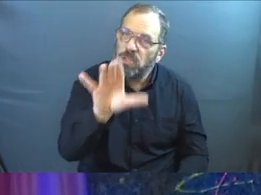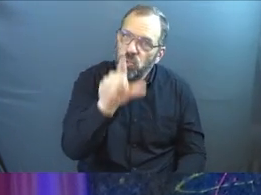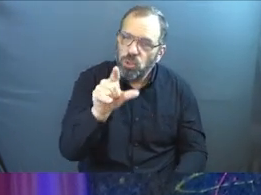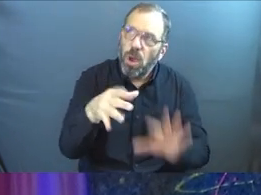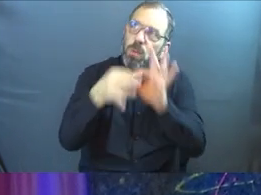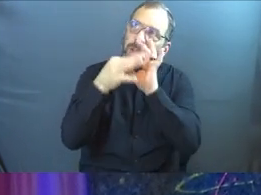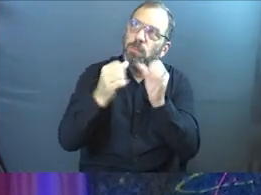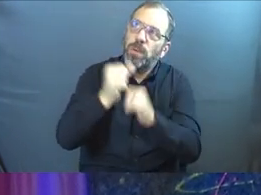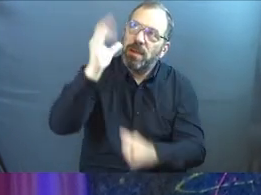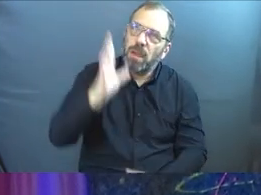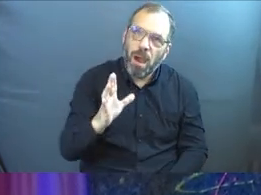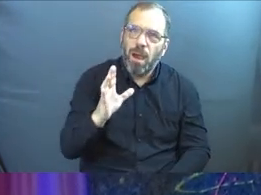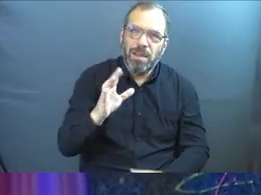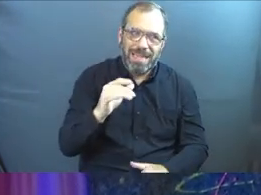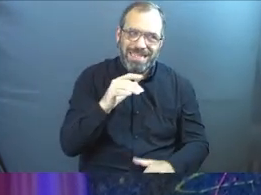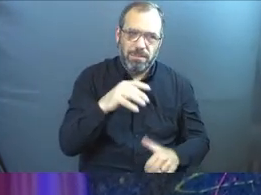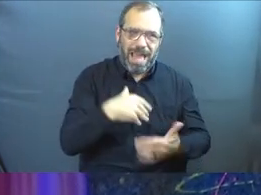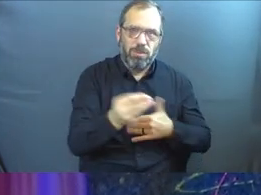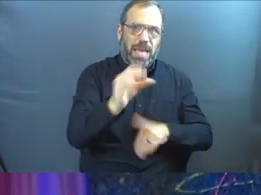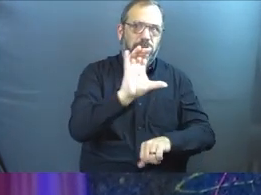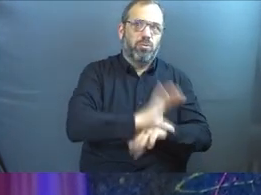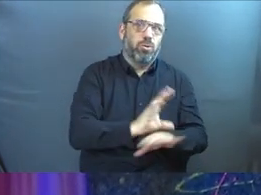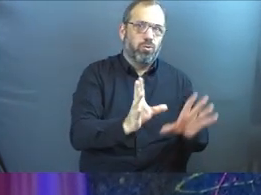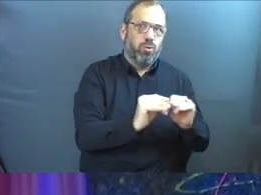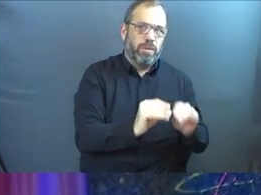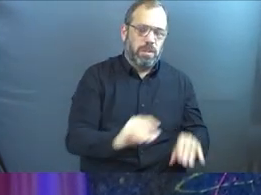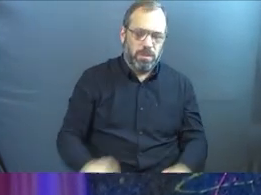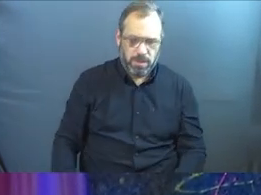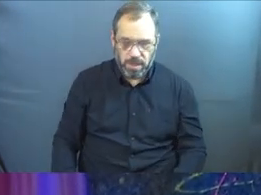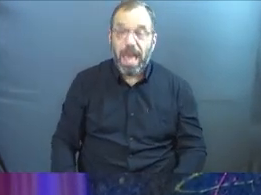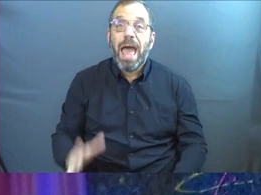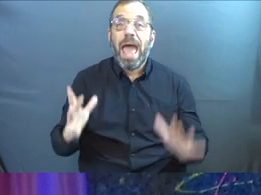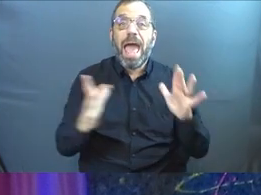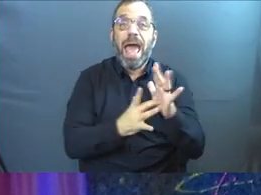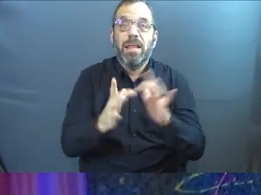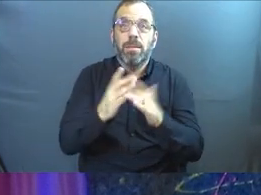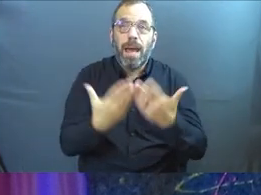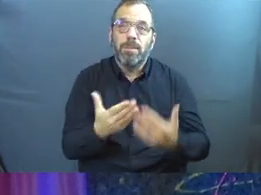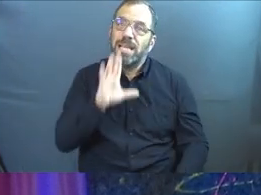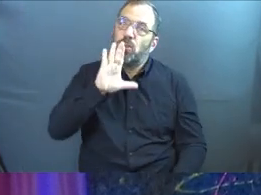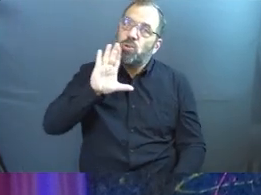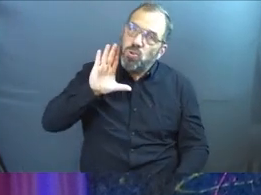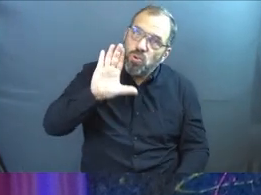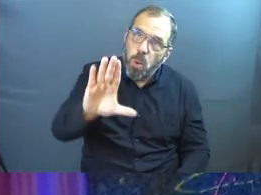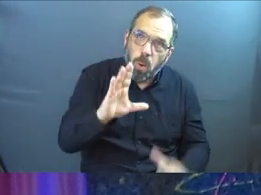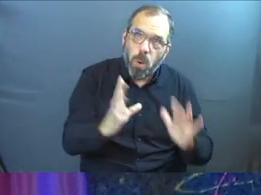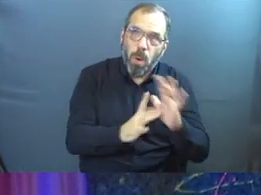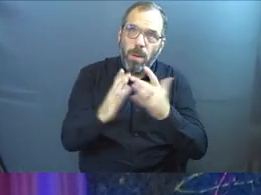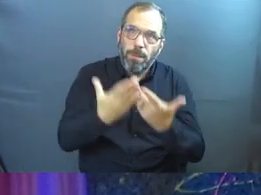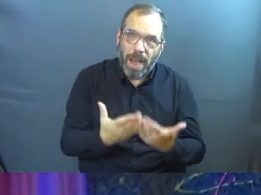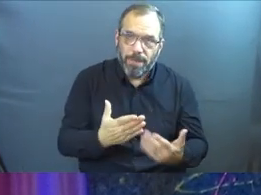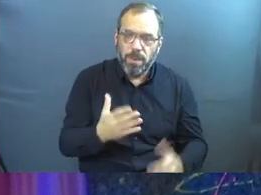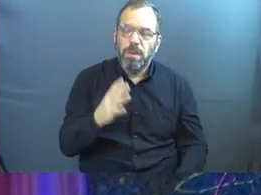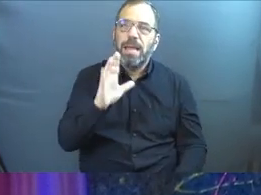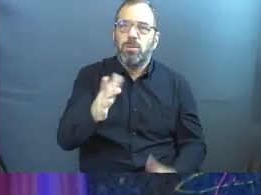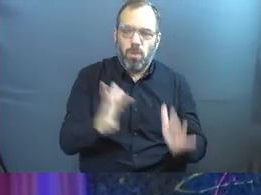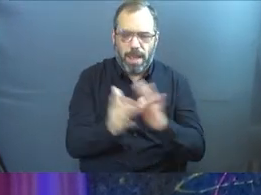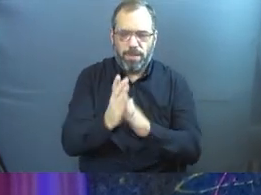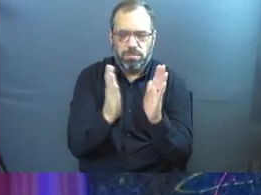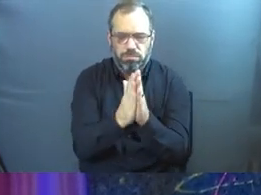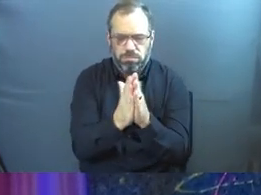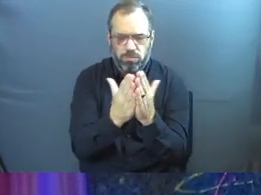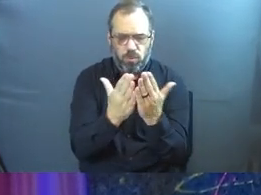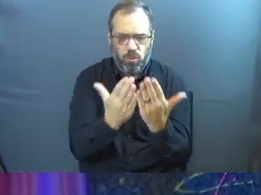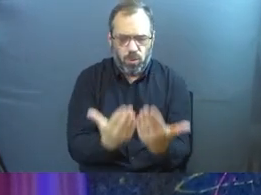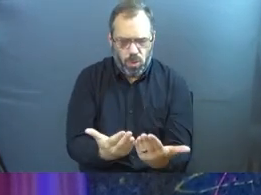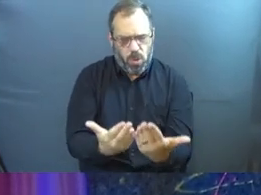God yourself that is outside of this church. And the Bible is your Bible. And as you open it up for yourself, the